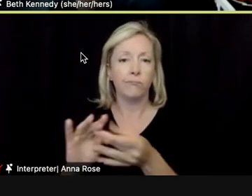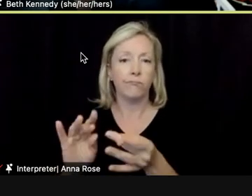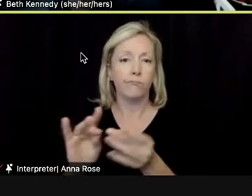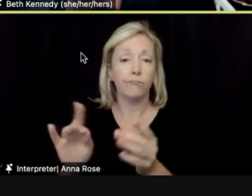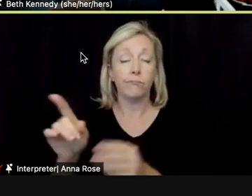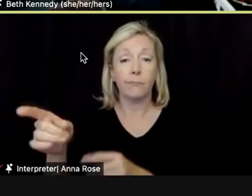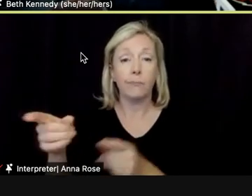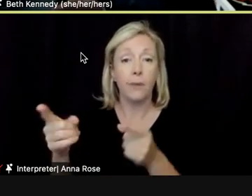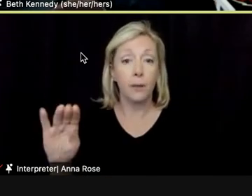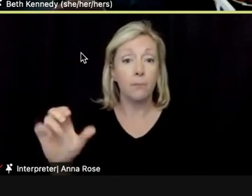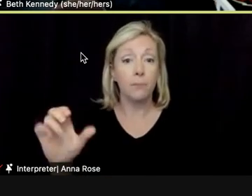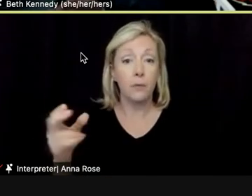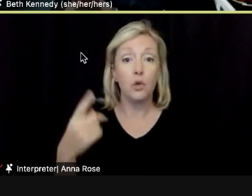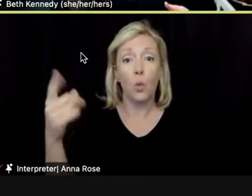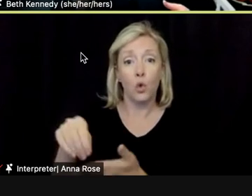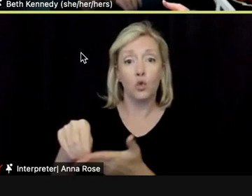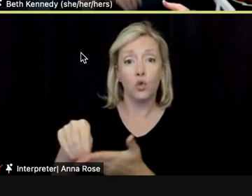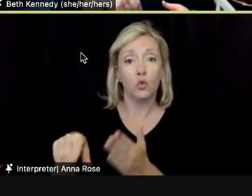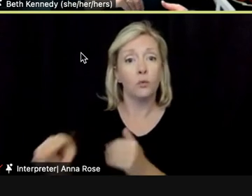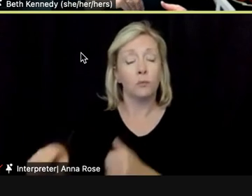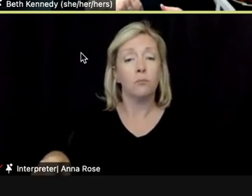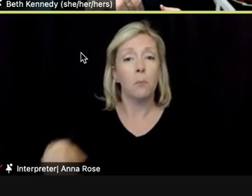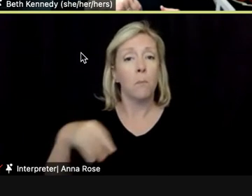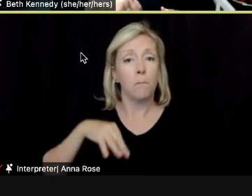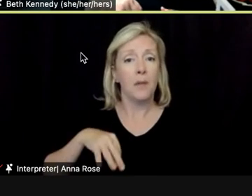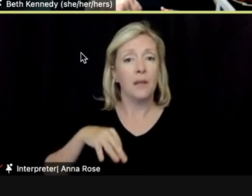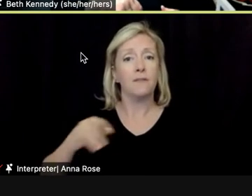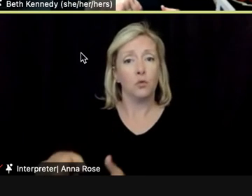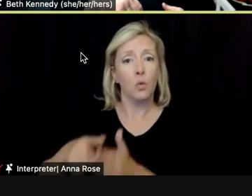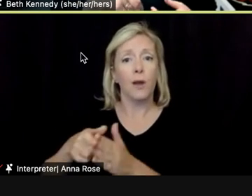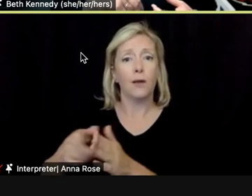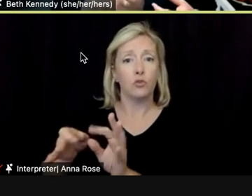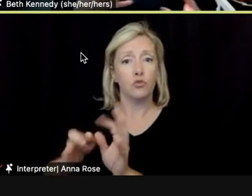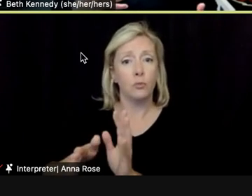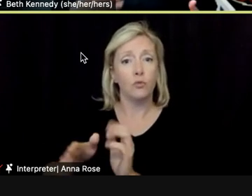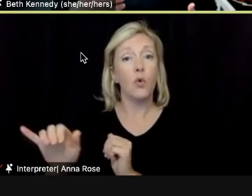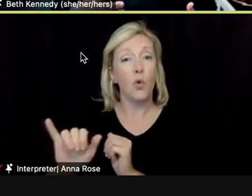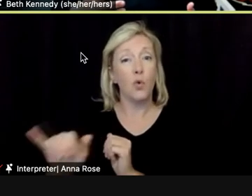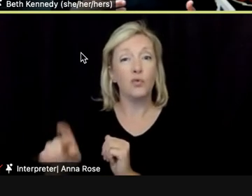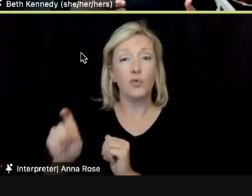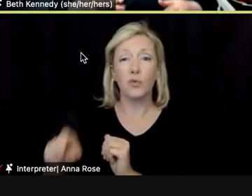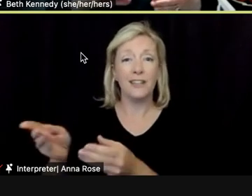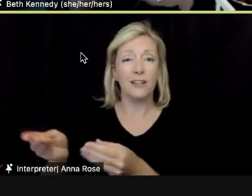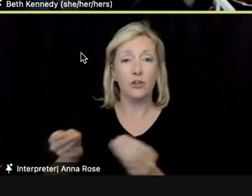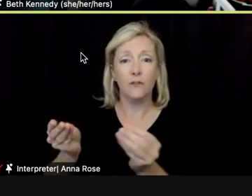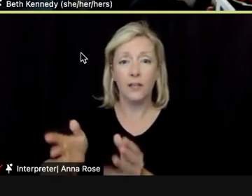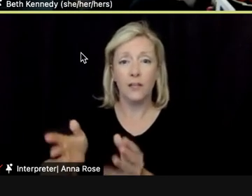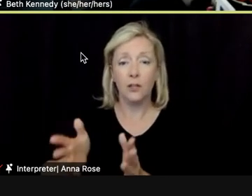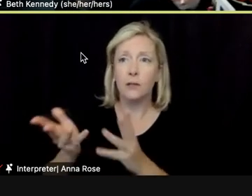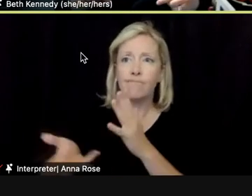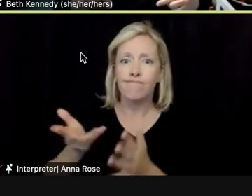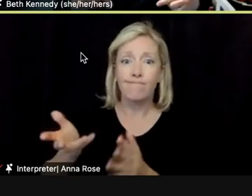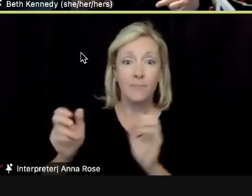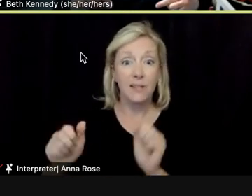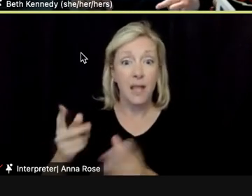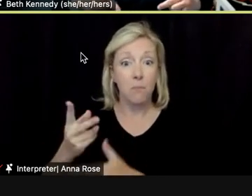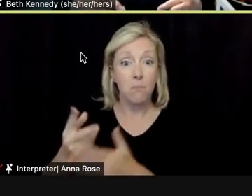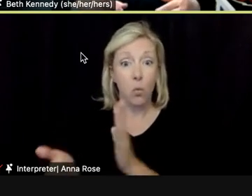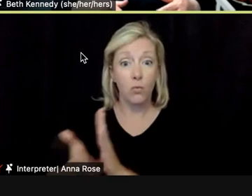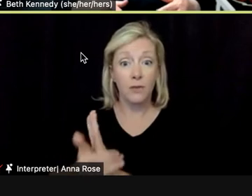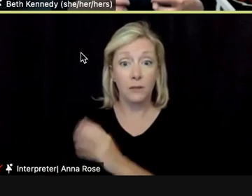student who benefits from interpreters, but they also need an intervener. So why would that be that they couldn't be the same